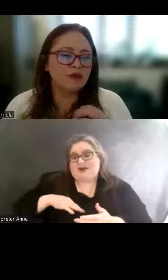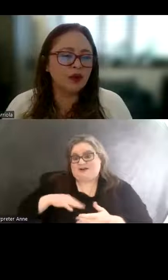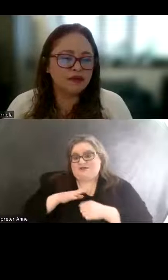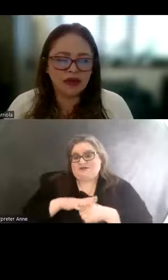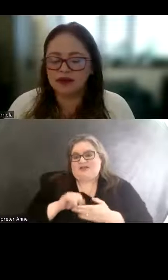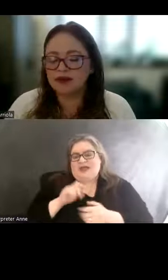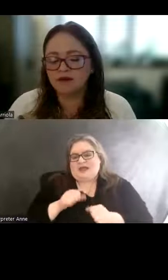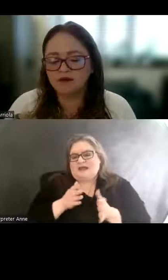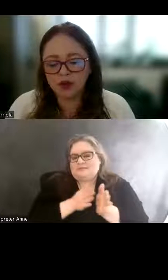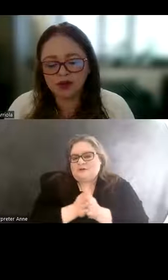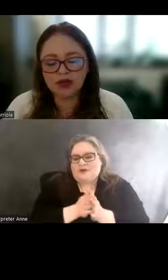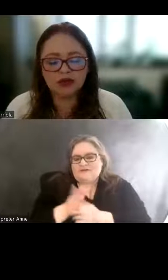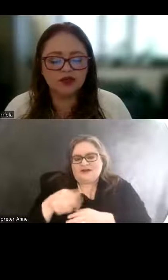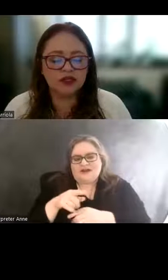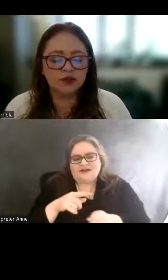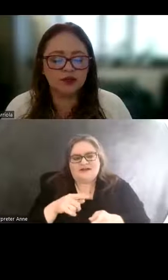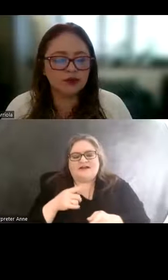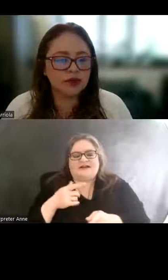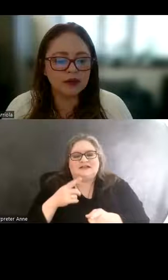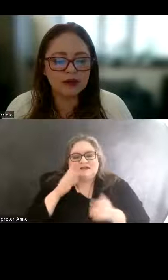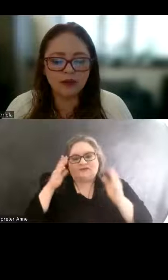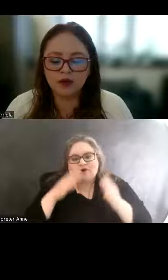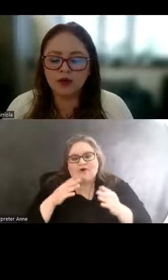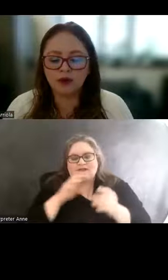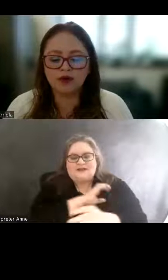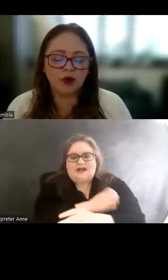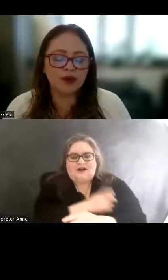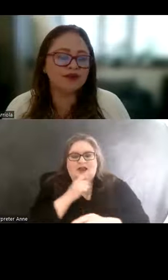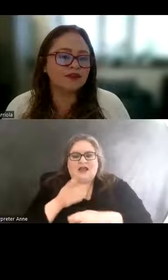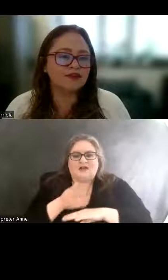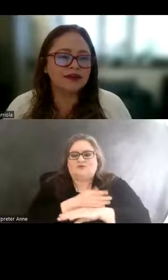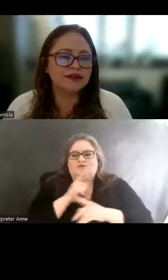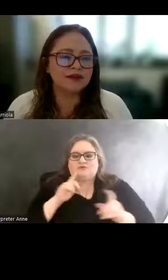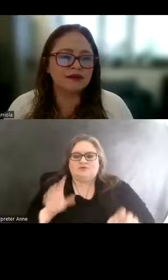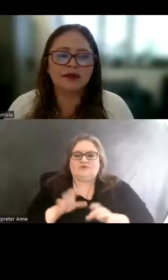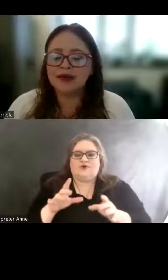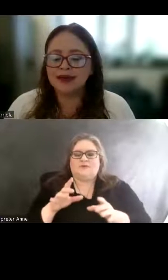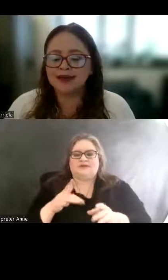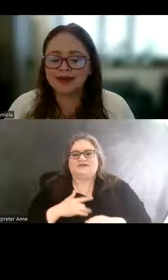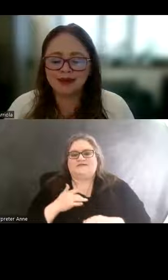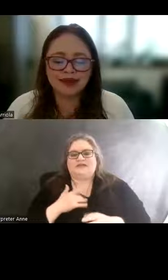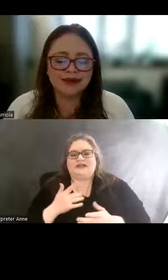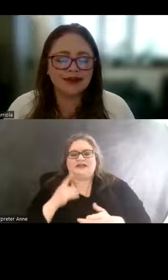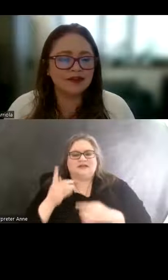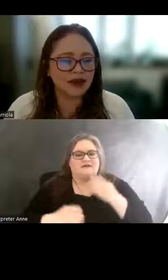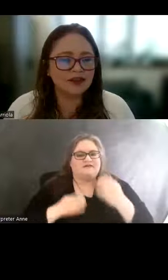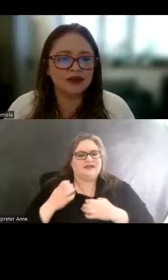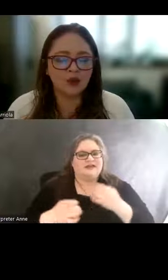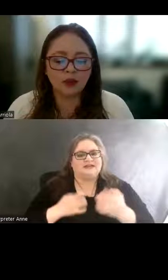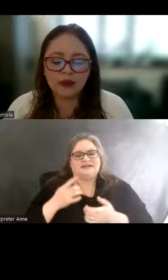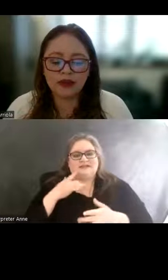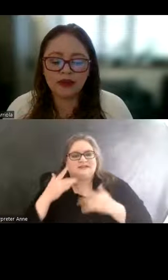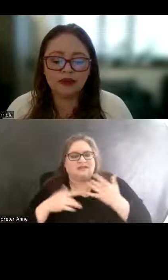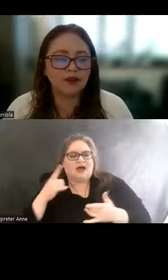kind of motivate us. It can focus our energy. It can improve our performance, our feelings of excitement and satisfaction